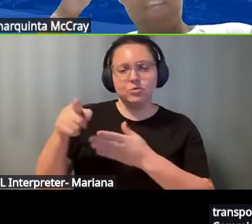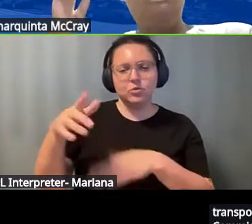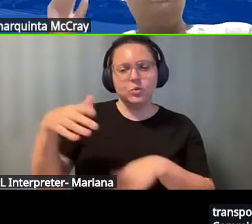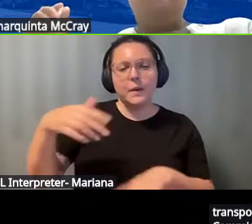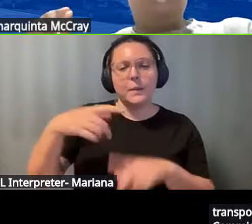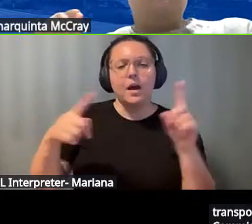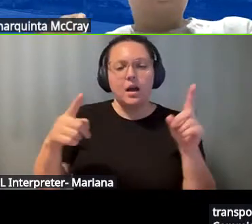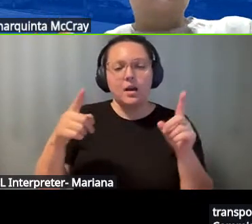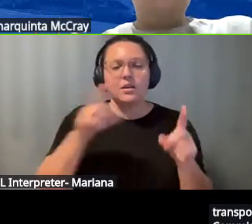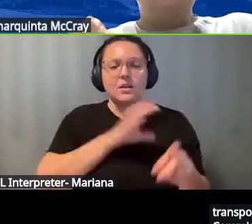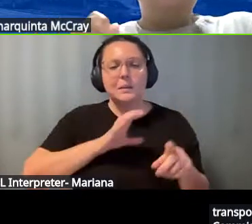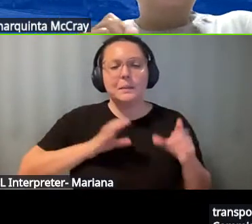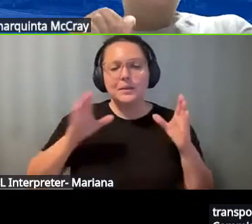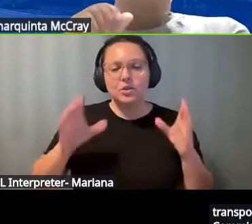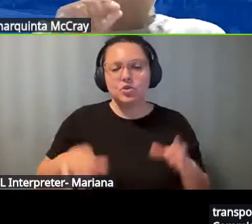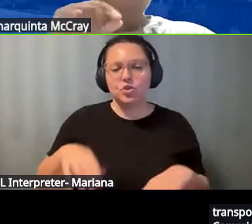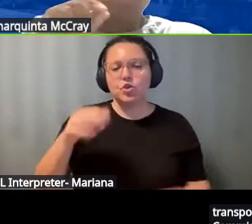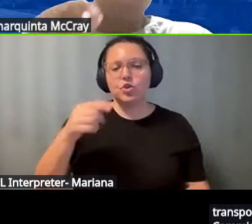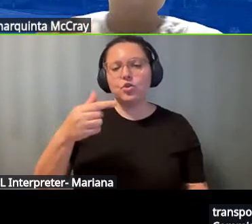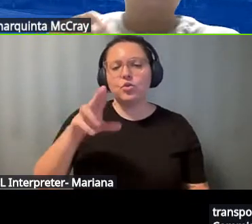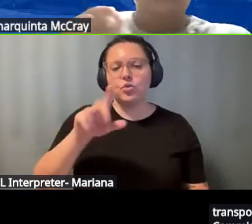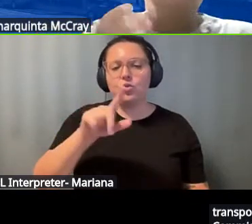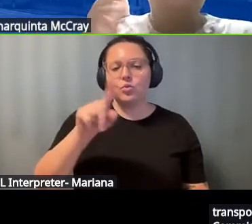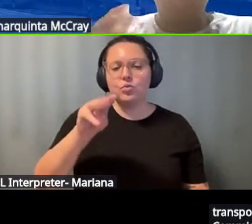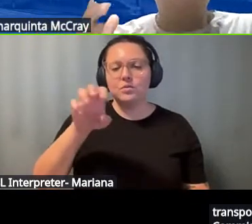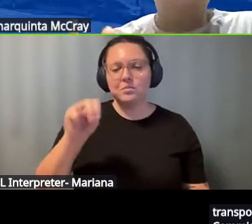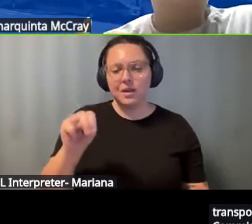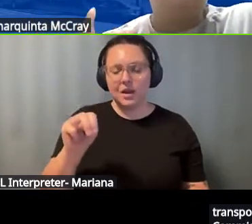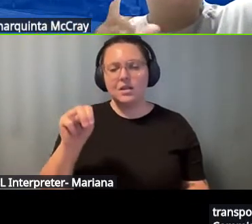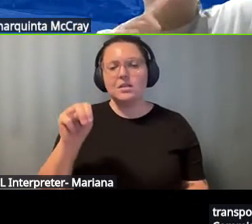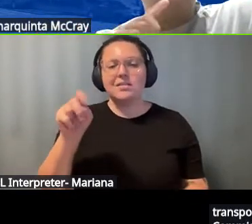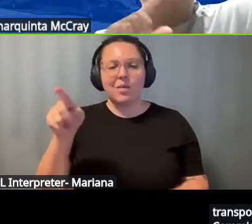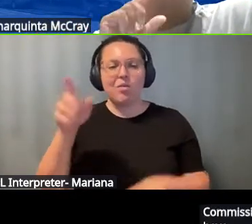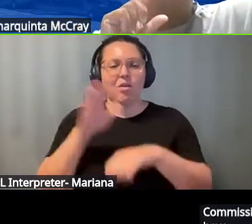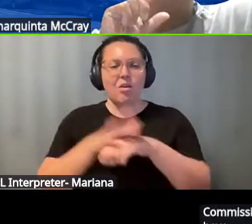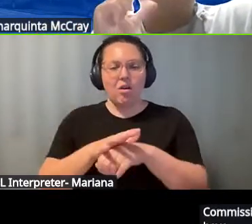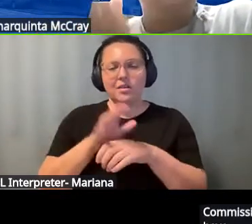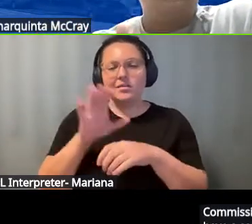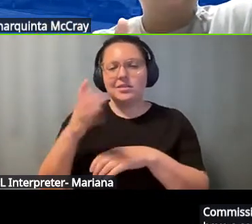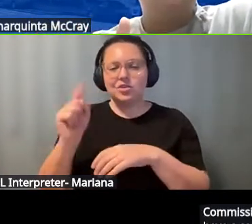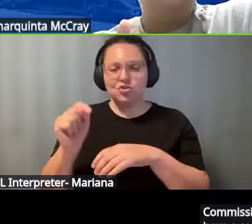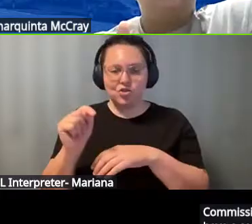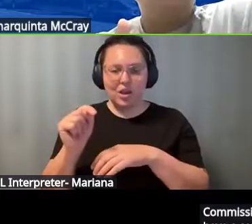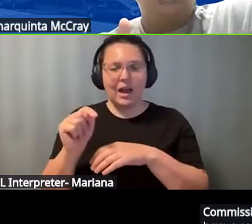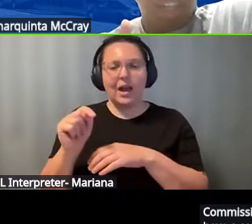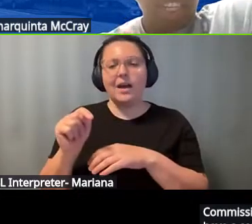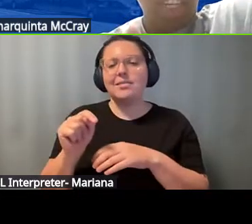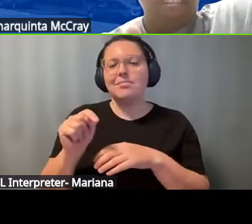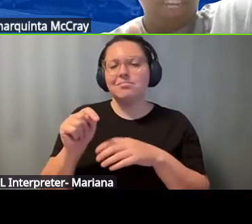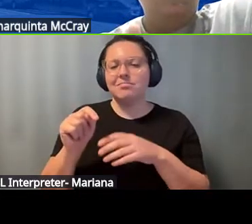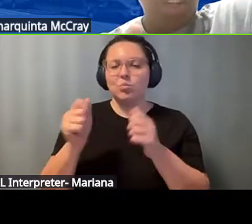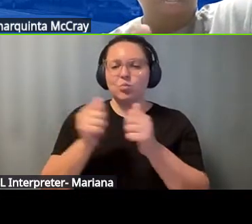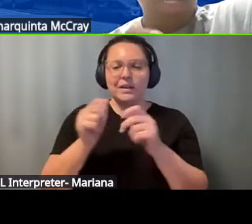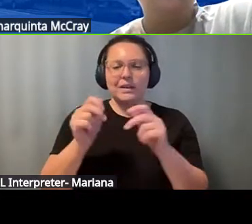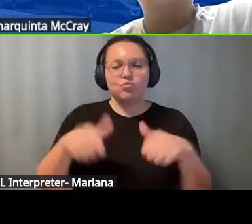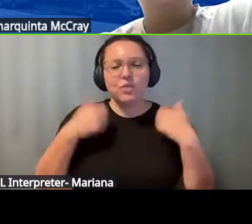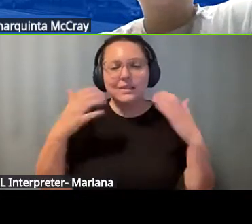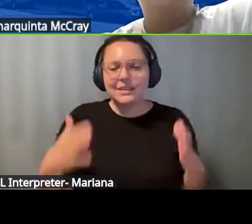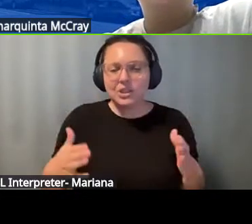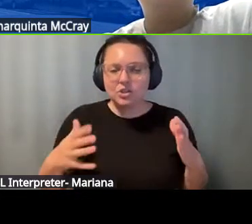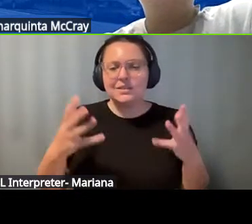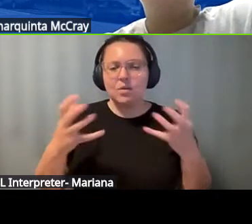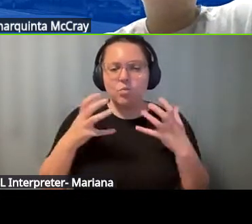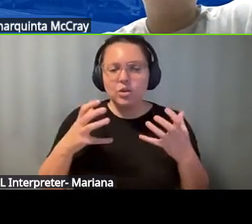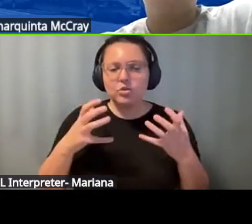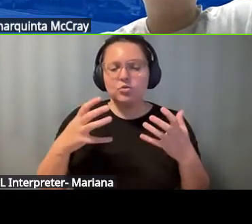are on a thread for some residents that want to have a conversation around transitioning some parking in the